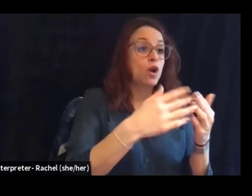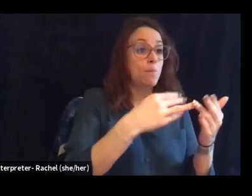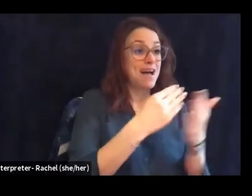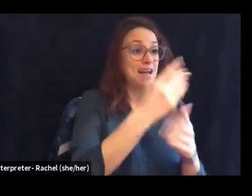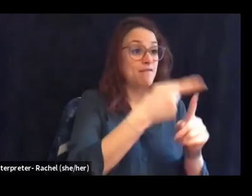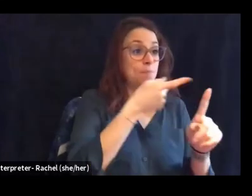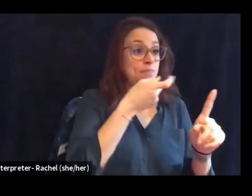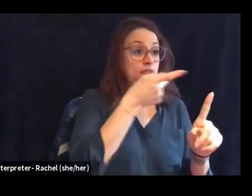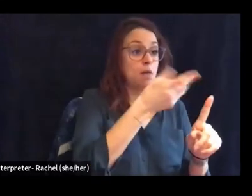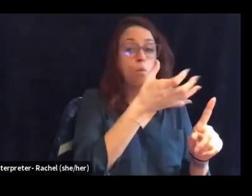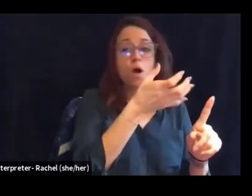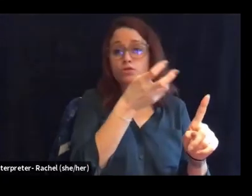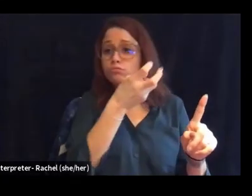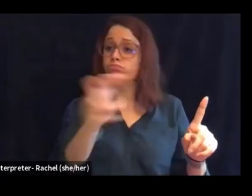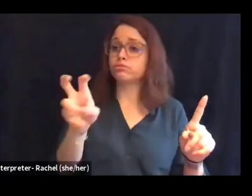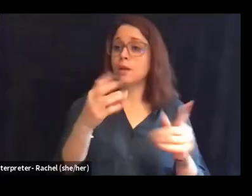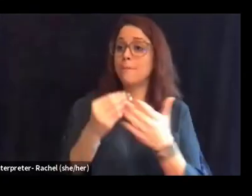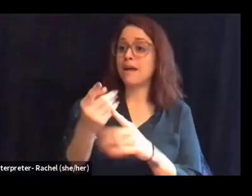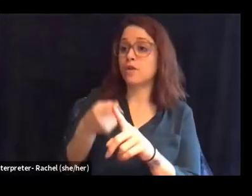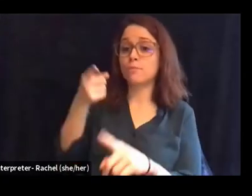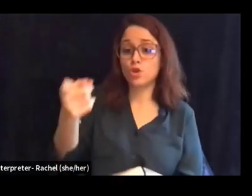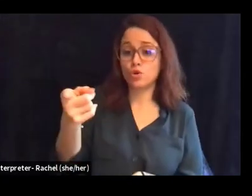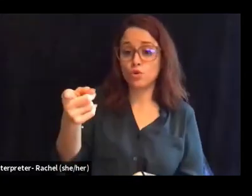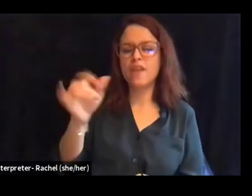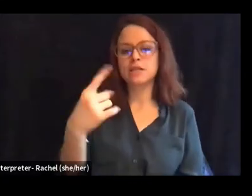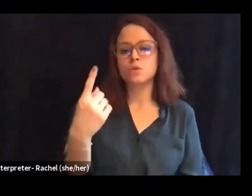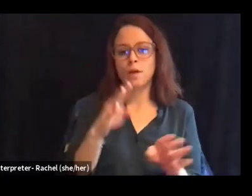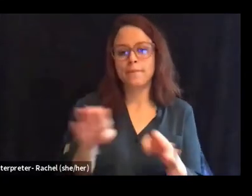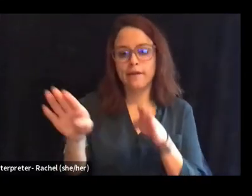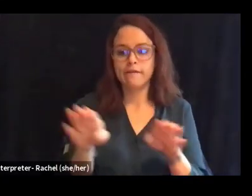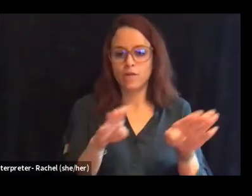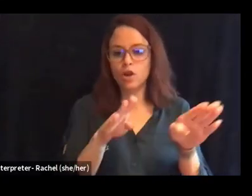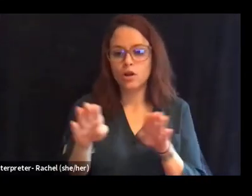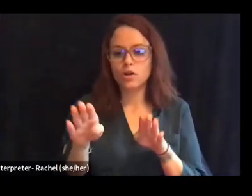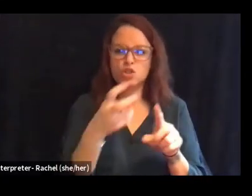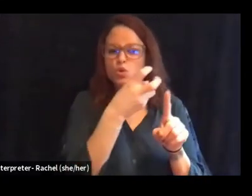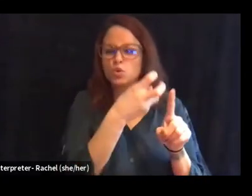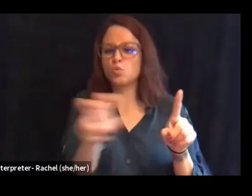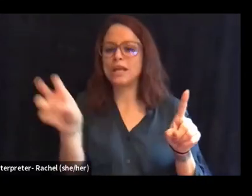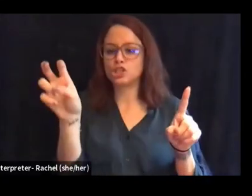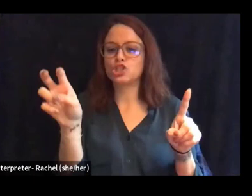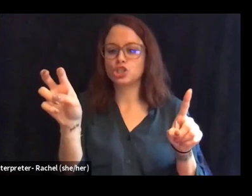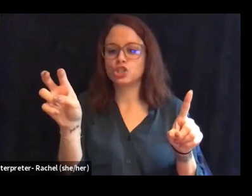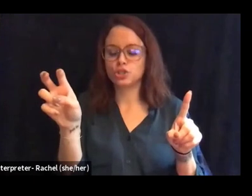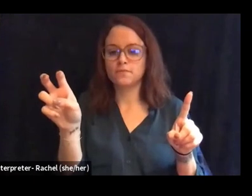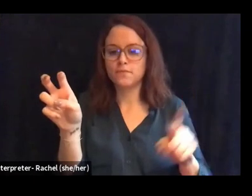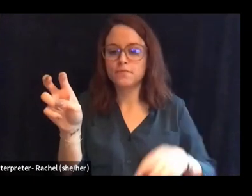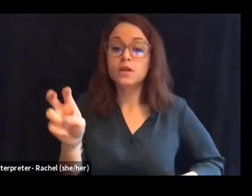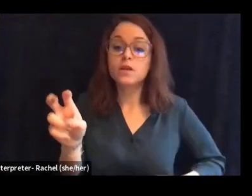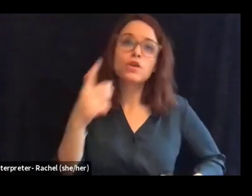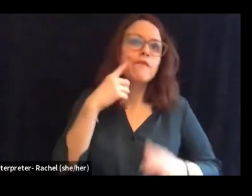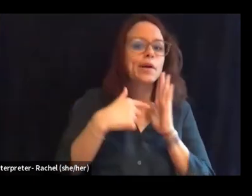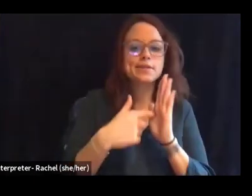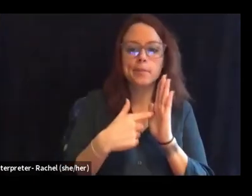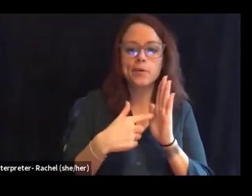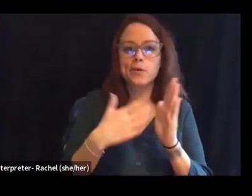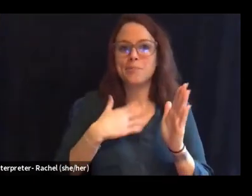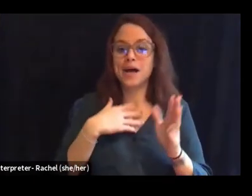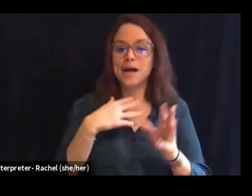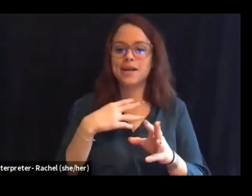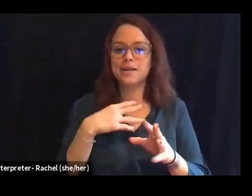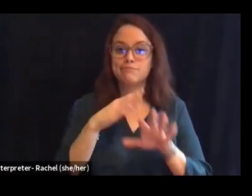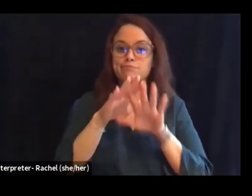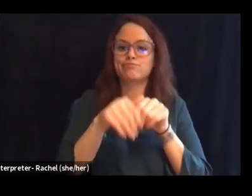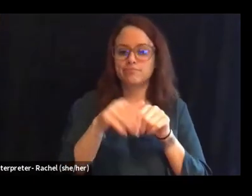of what your customers are using. So in my world of frozen yogurt, there happens to be another company not too